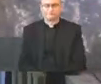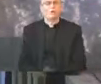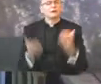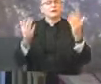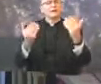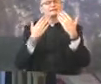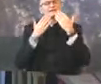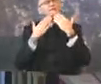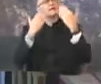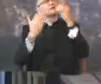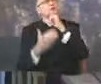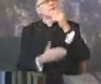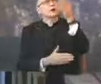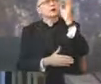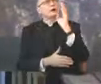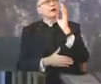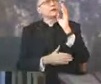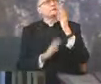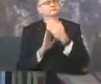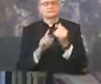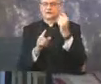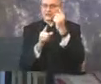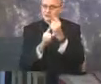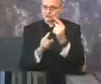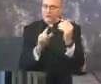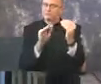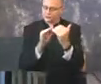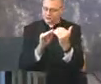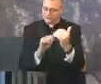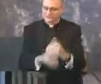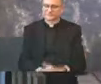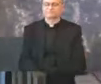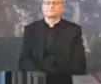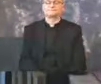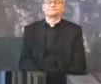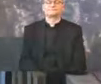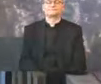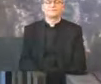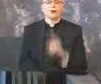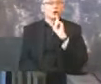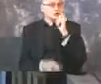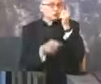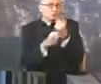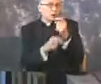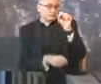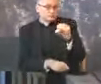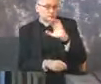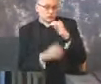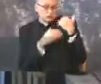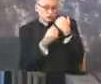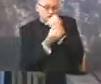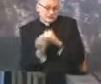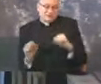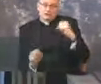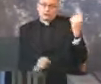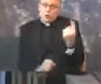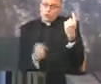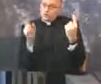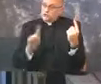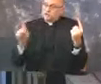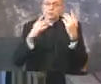Lord our God. It is right and just. It is truly right and just, our duty and our salvation, always and everywhere to give